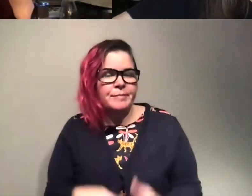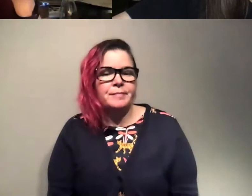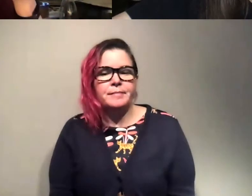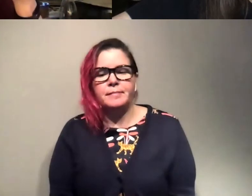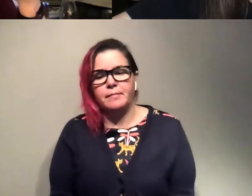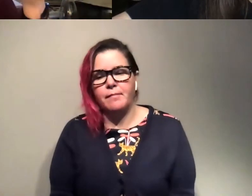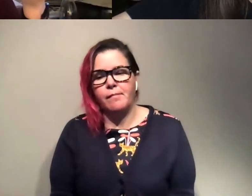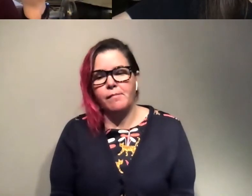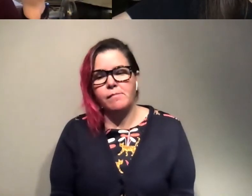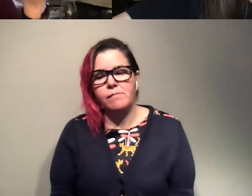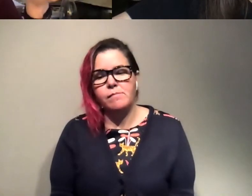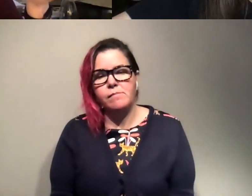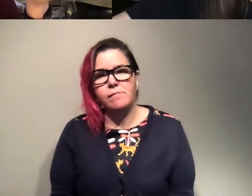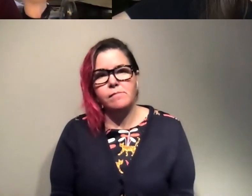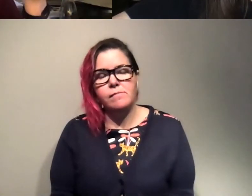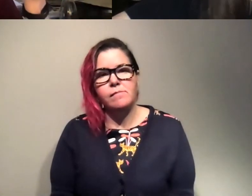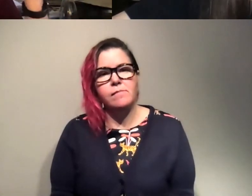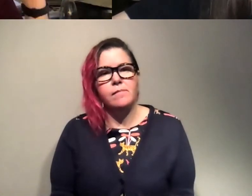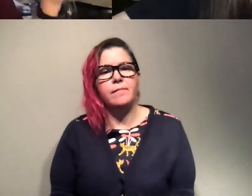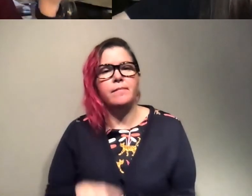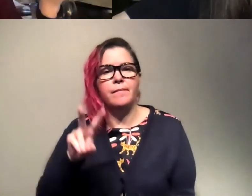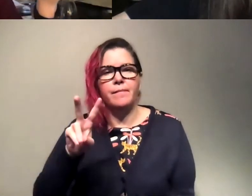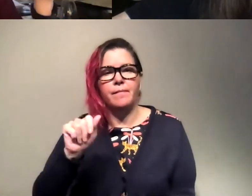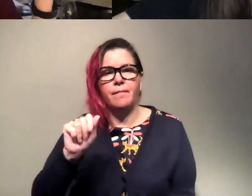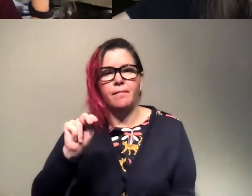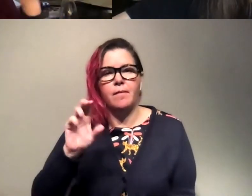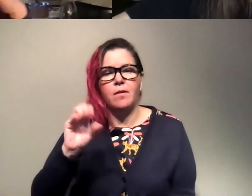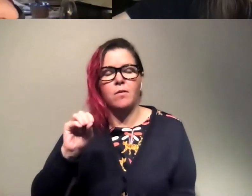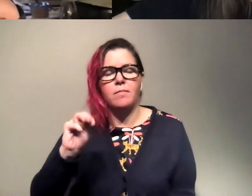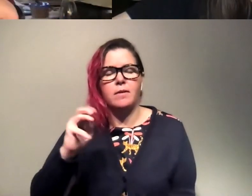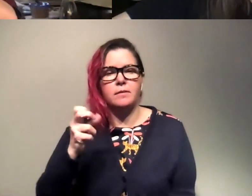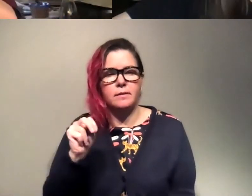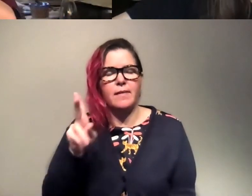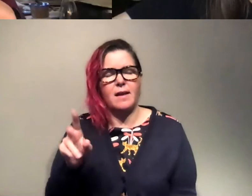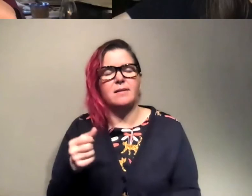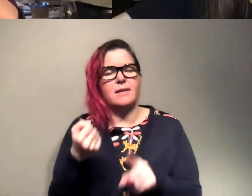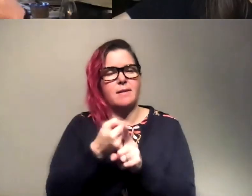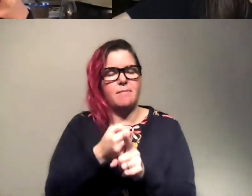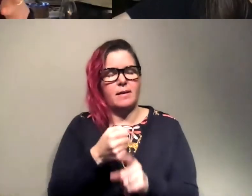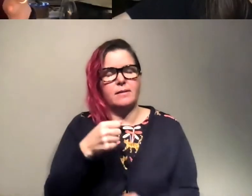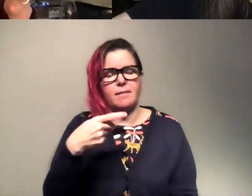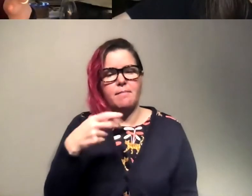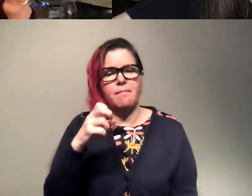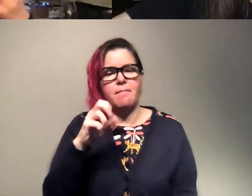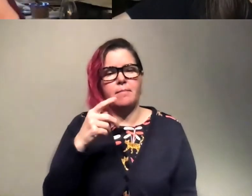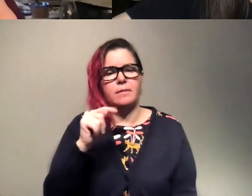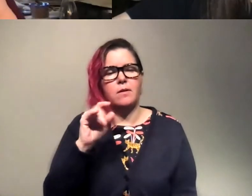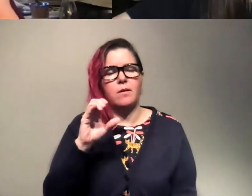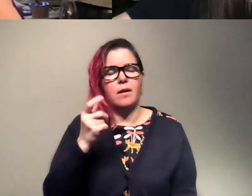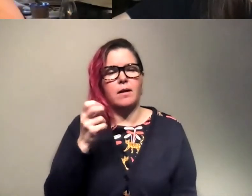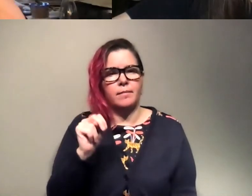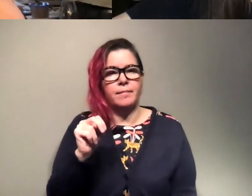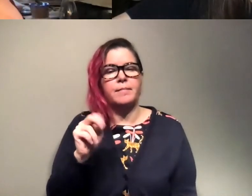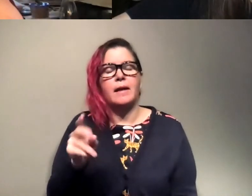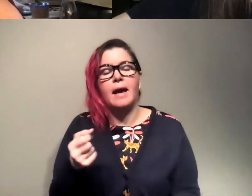actually, vancomycin, if you've heard about that, that's affecting peptidoglycan. Then they affect other things. They can affect